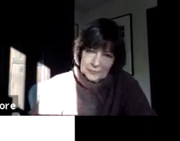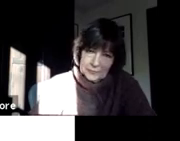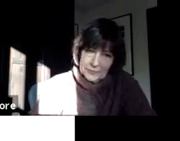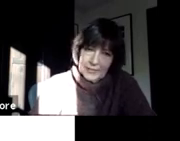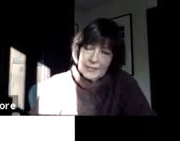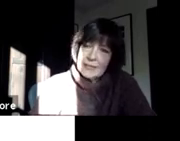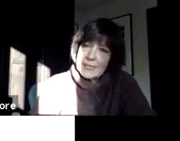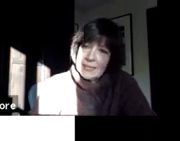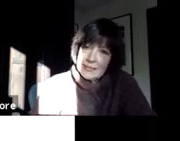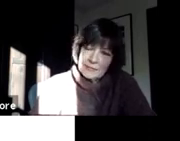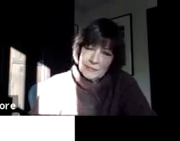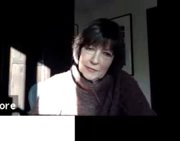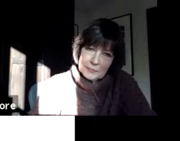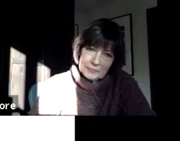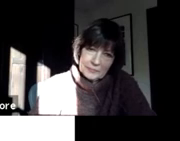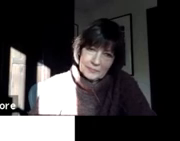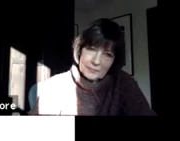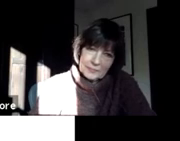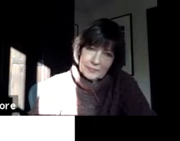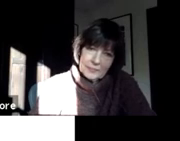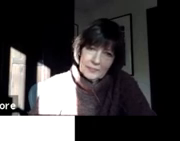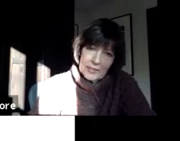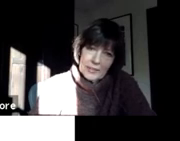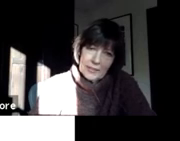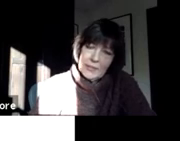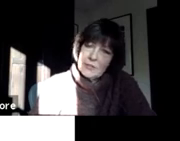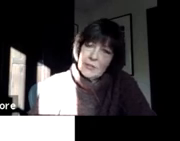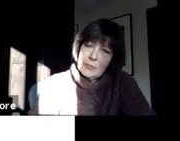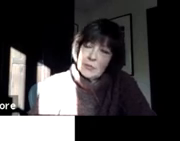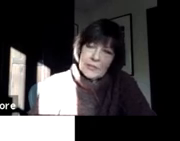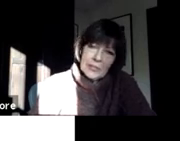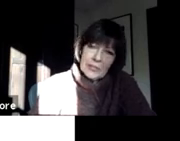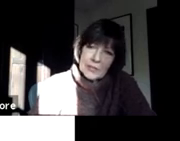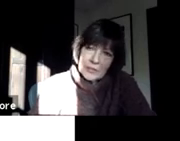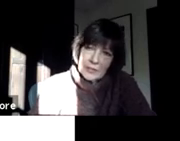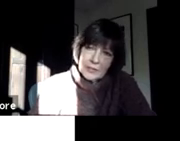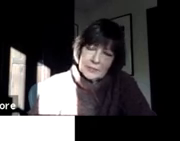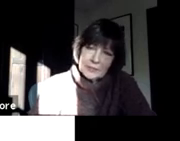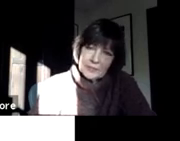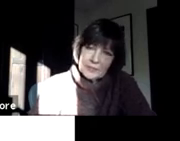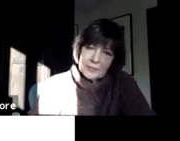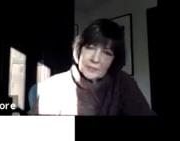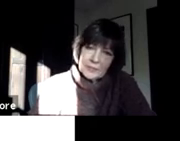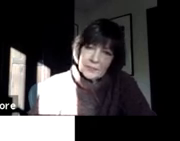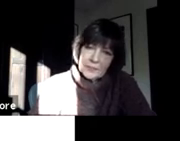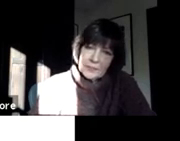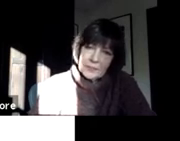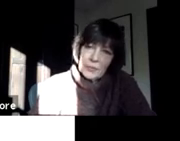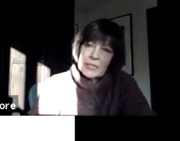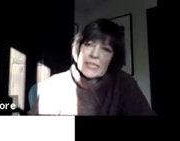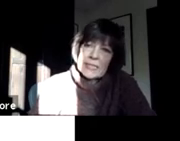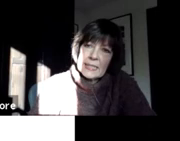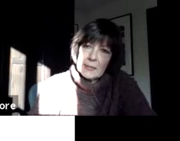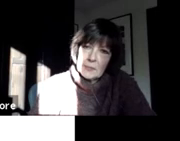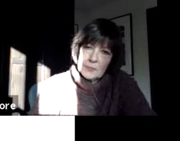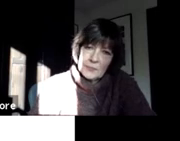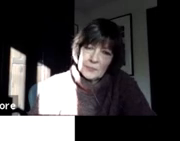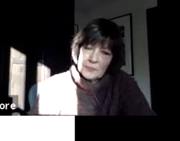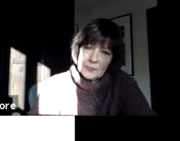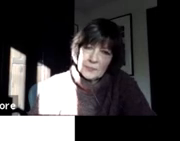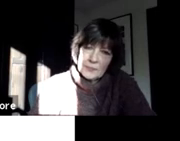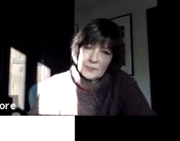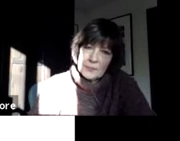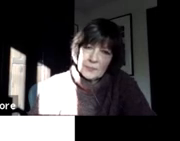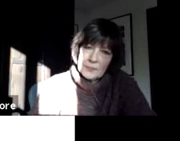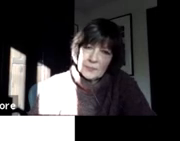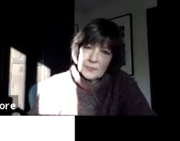us that in this life, you have to do more than just look. You want to see.